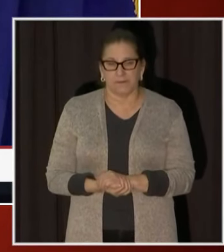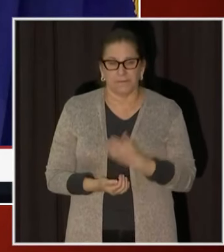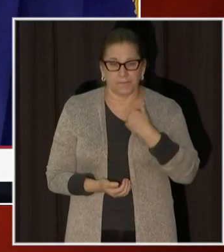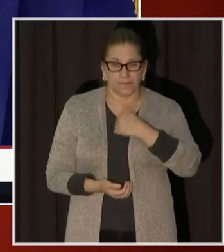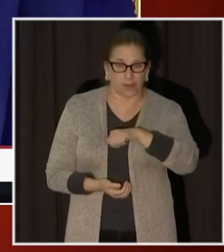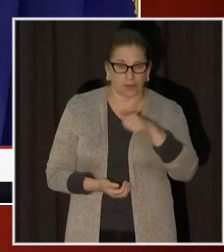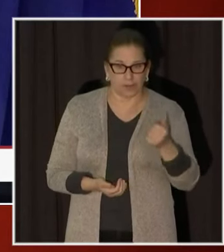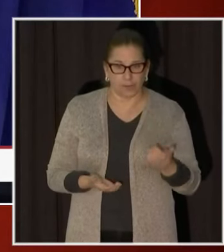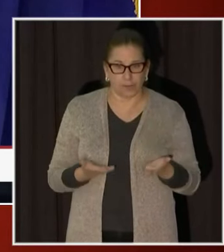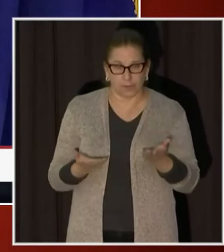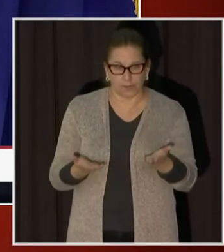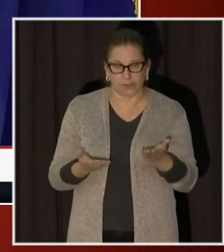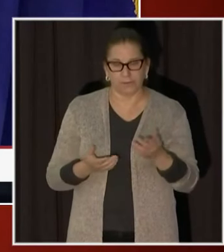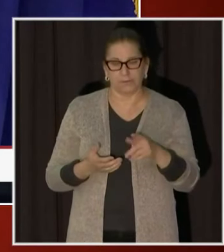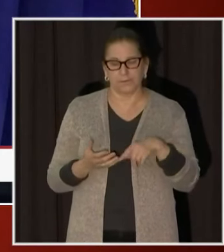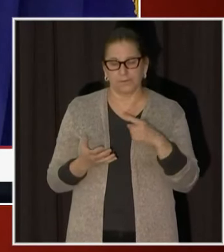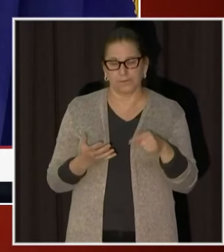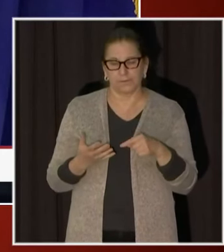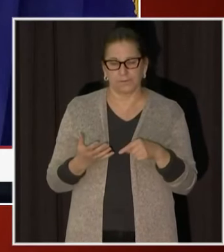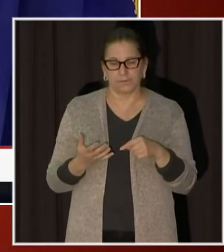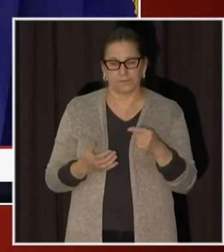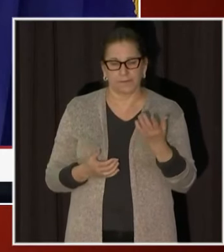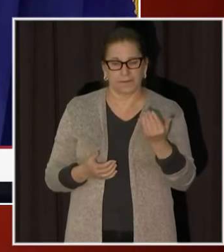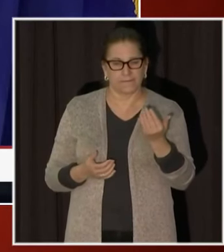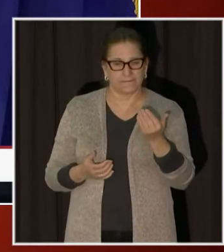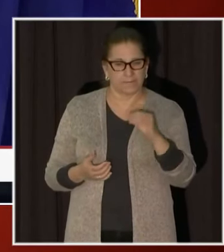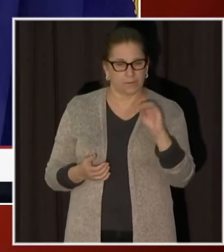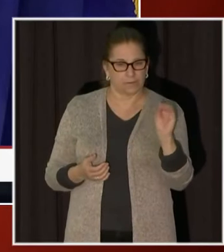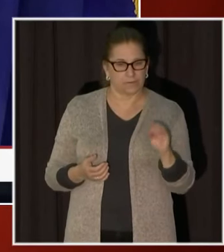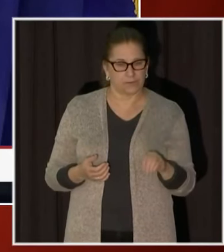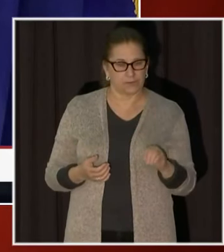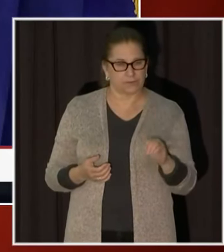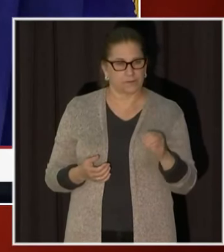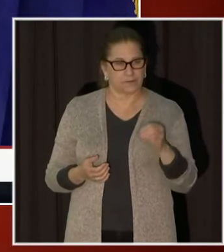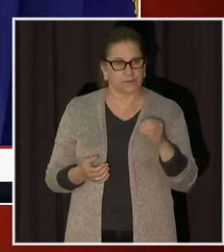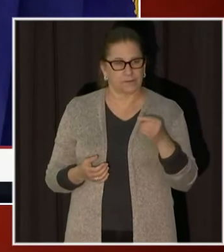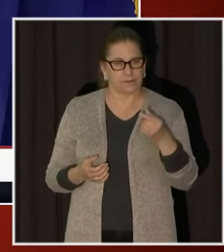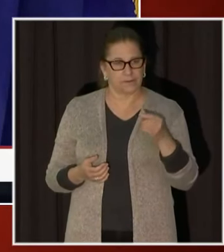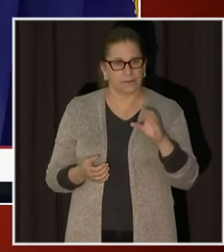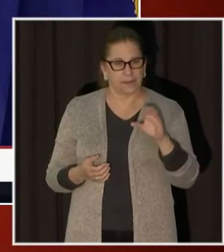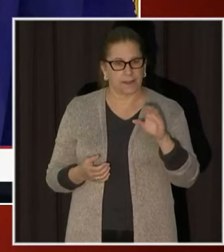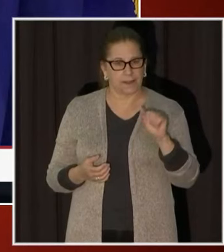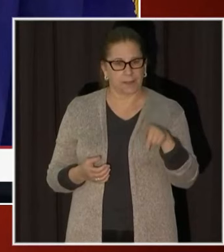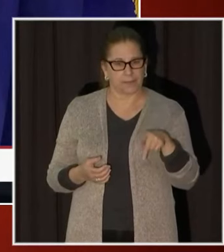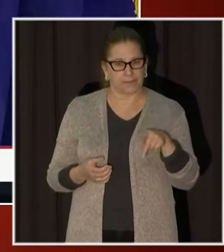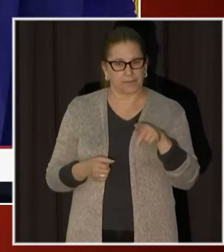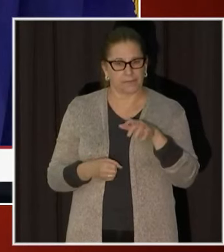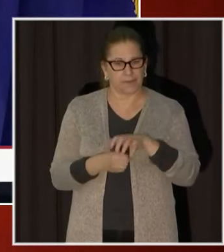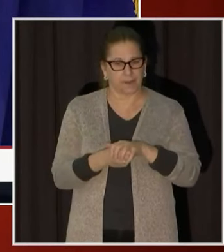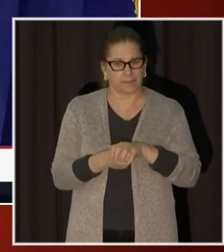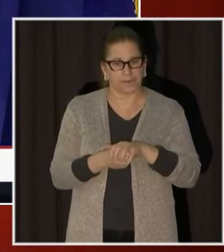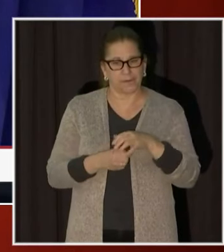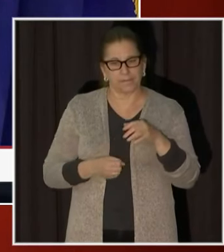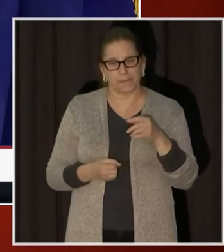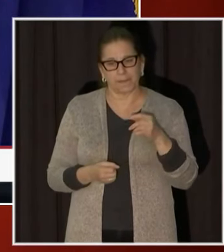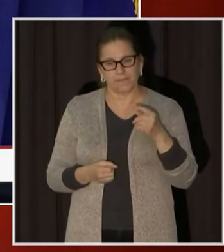15% cap on commissions that third-party delivery services may charge,